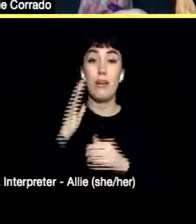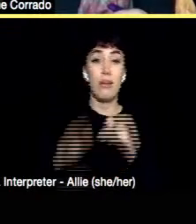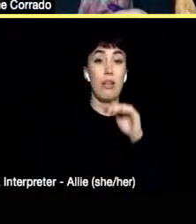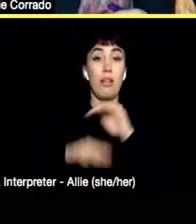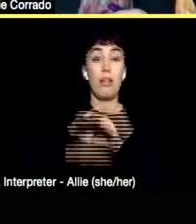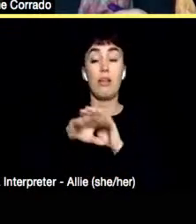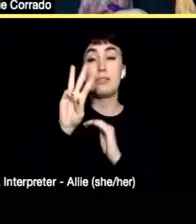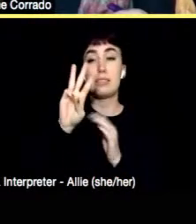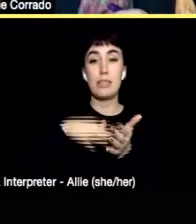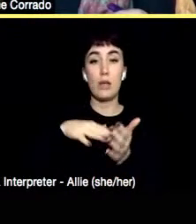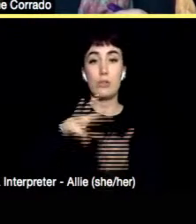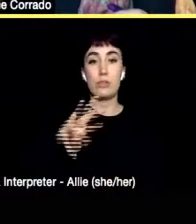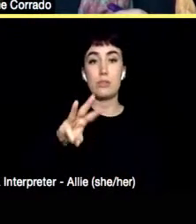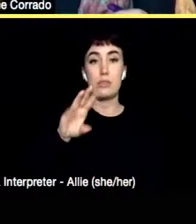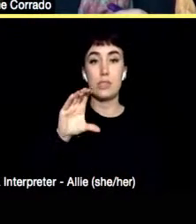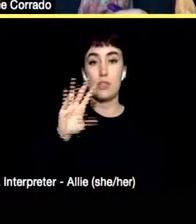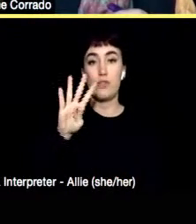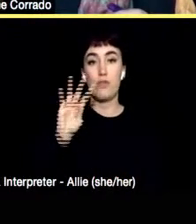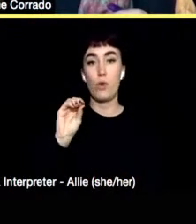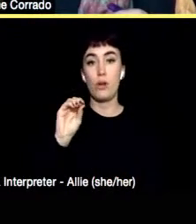exceed